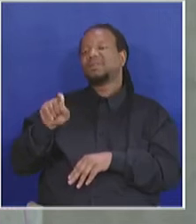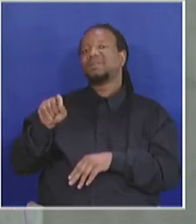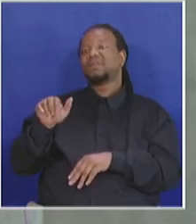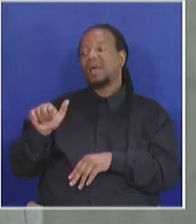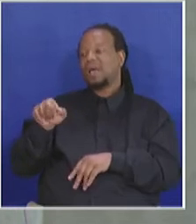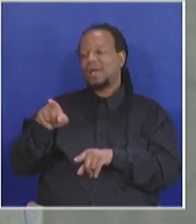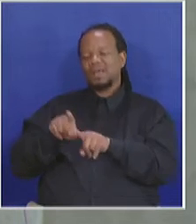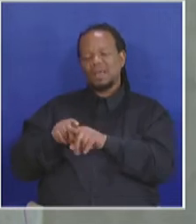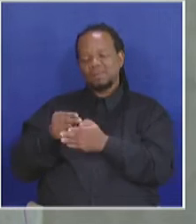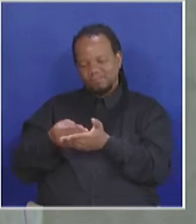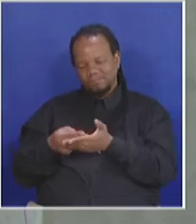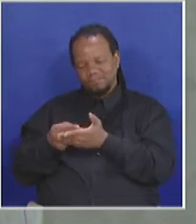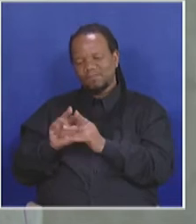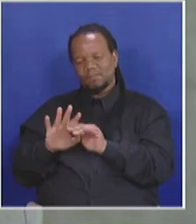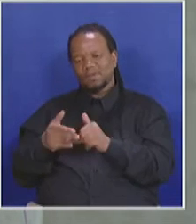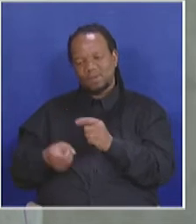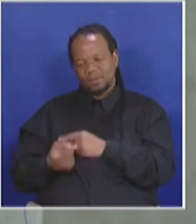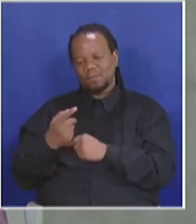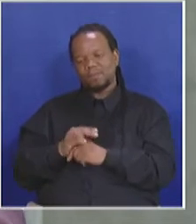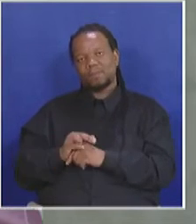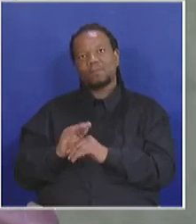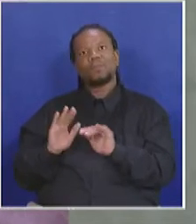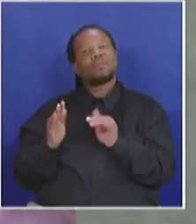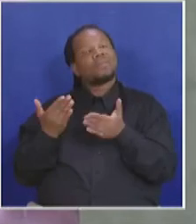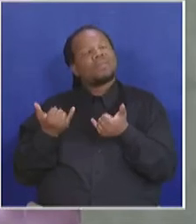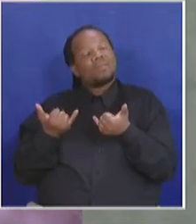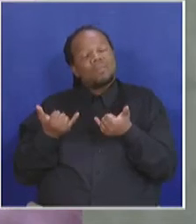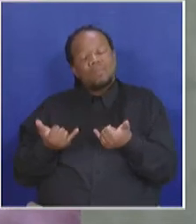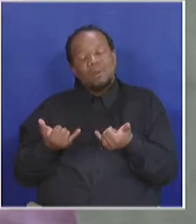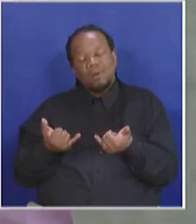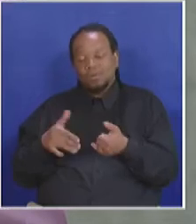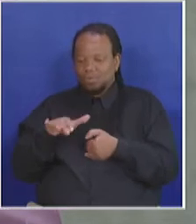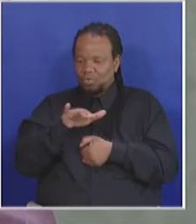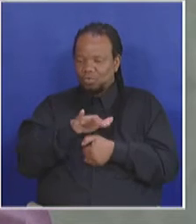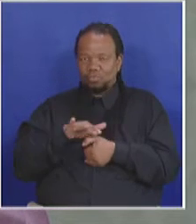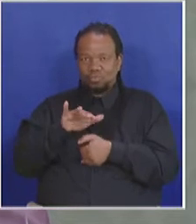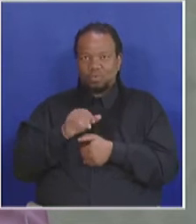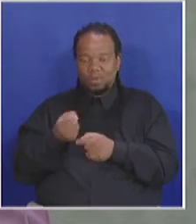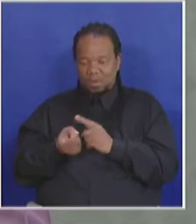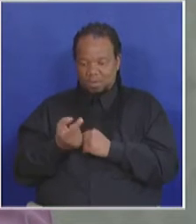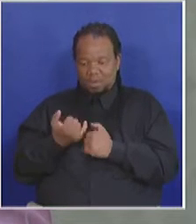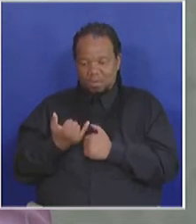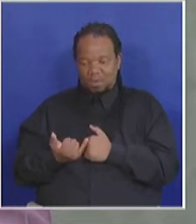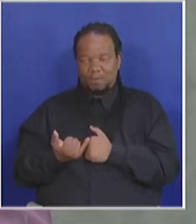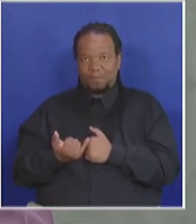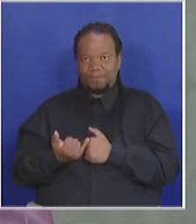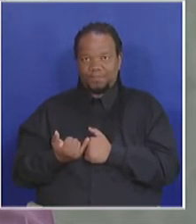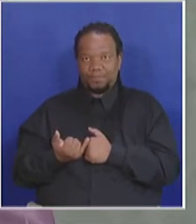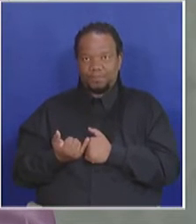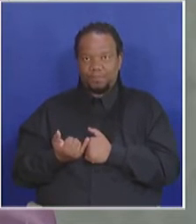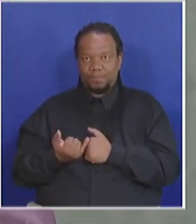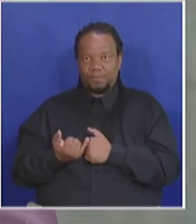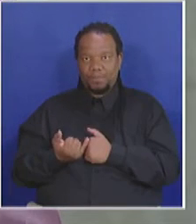fast-tracked. And given the current economical conditions, the fact that the